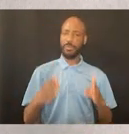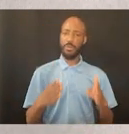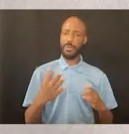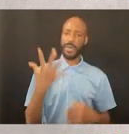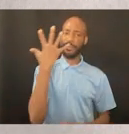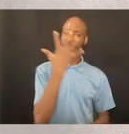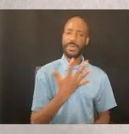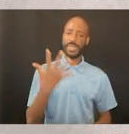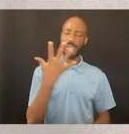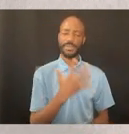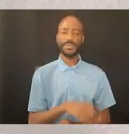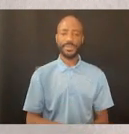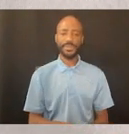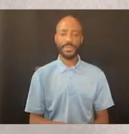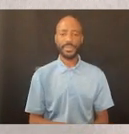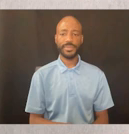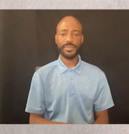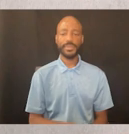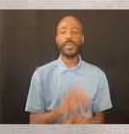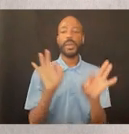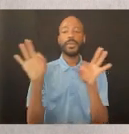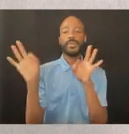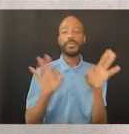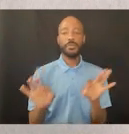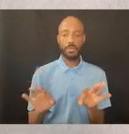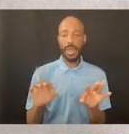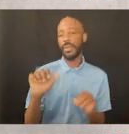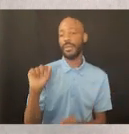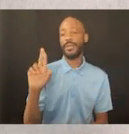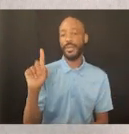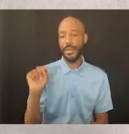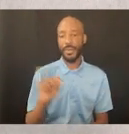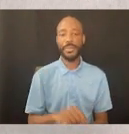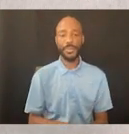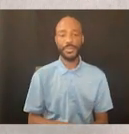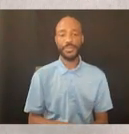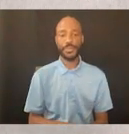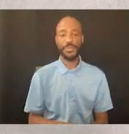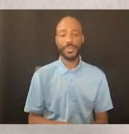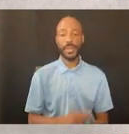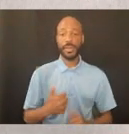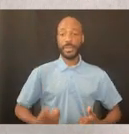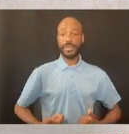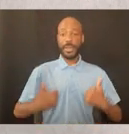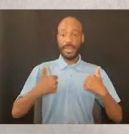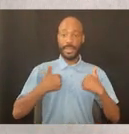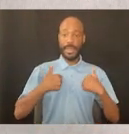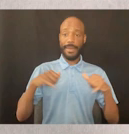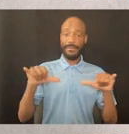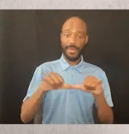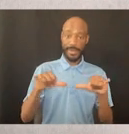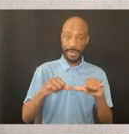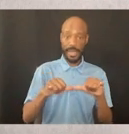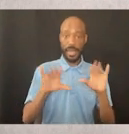Describing the art. It is a life-sized wall relief